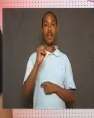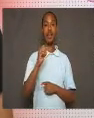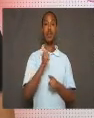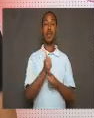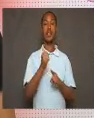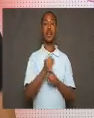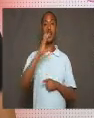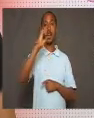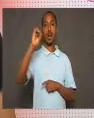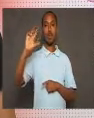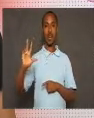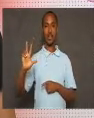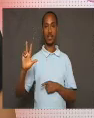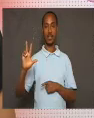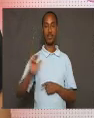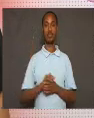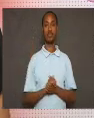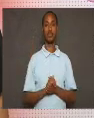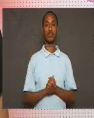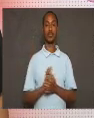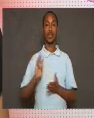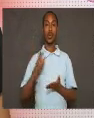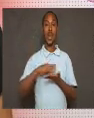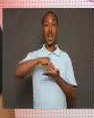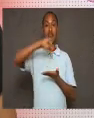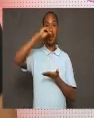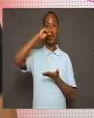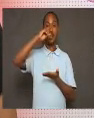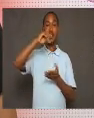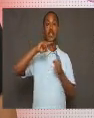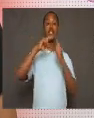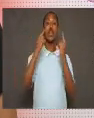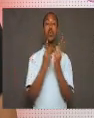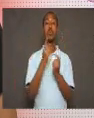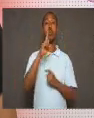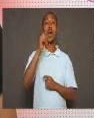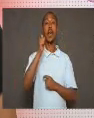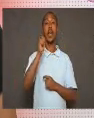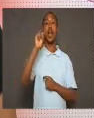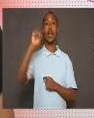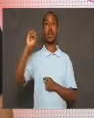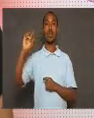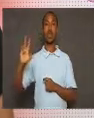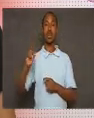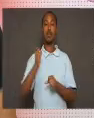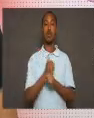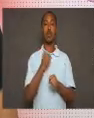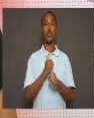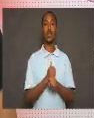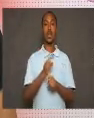metal carbonates. We learned that group 1A nitrates